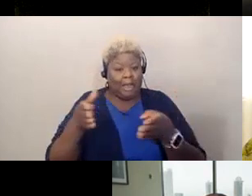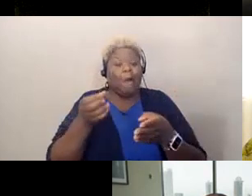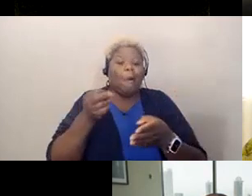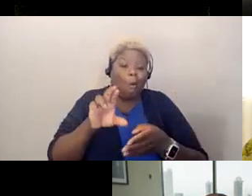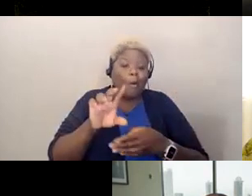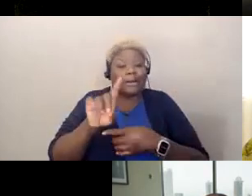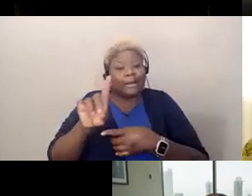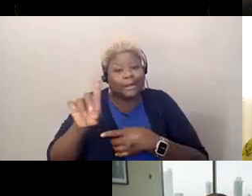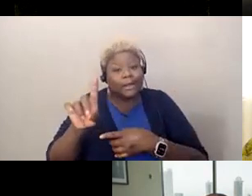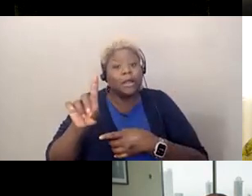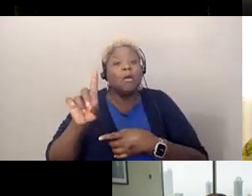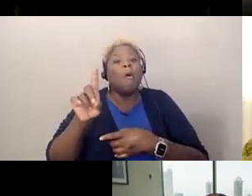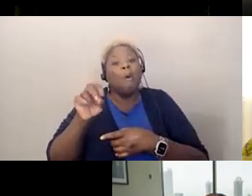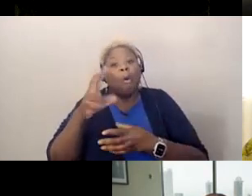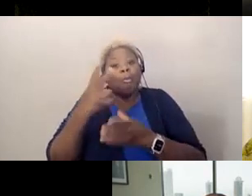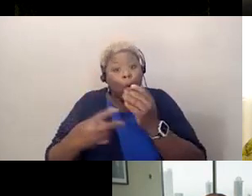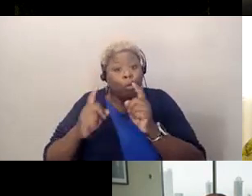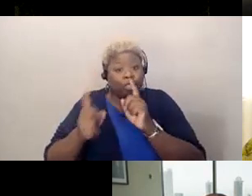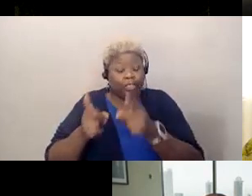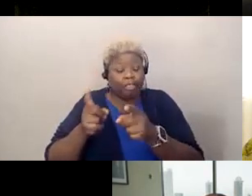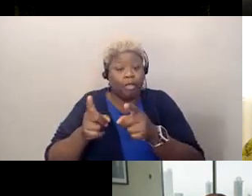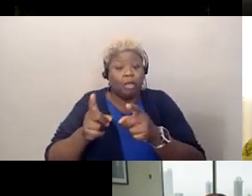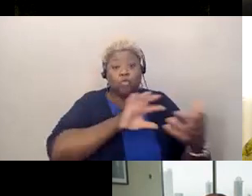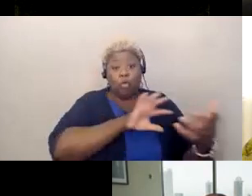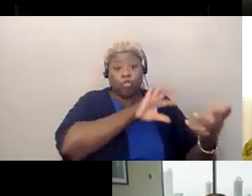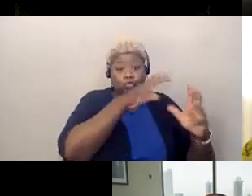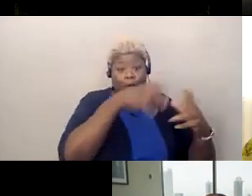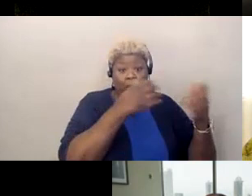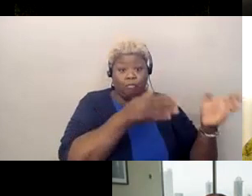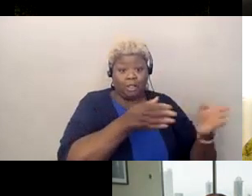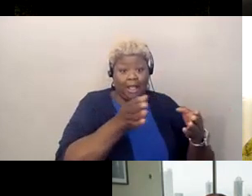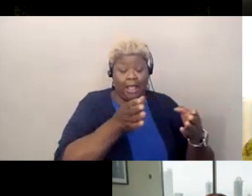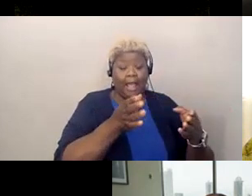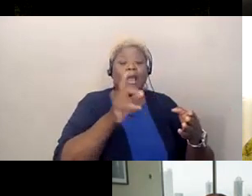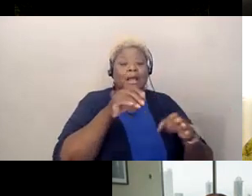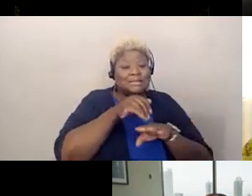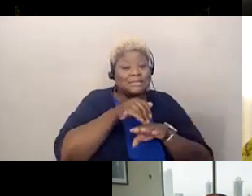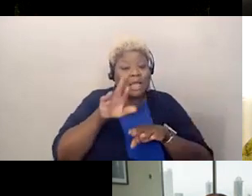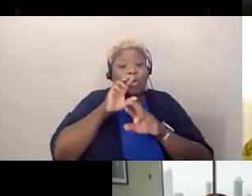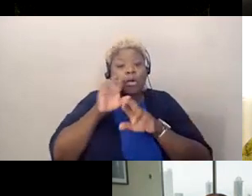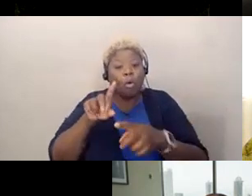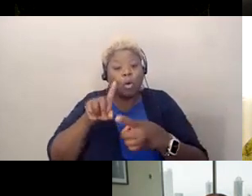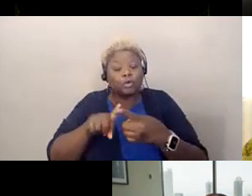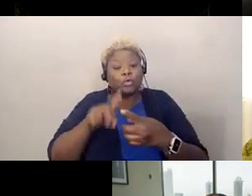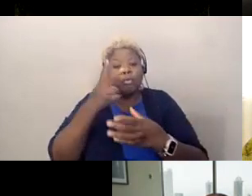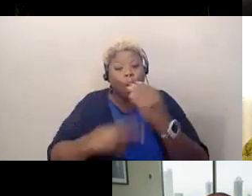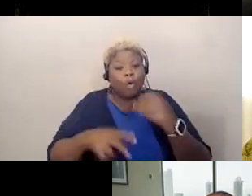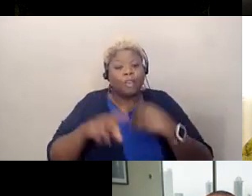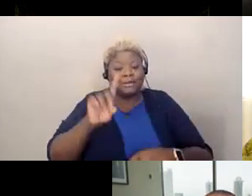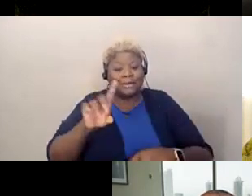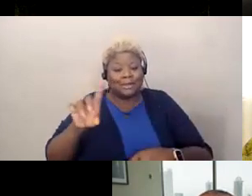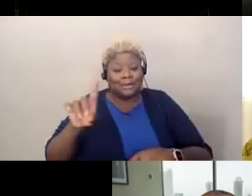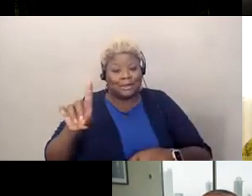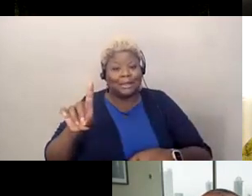or both. And so the crisis health plan is supposed to be sending reports to both DDD and the